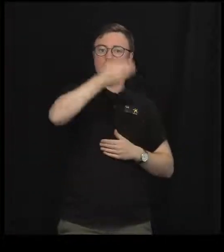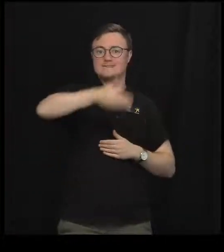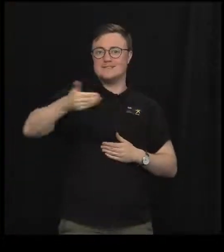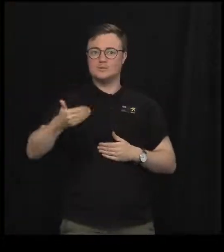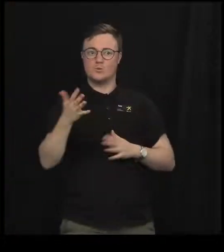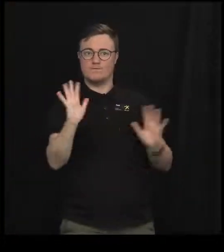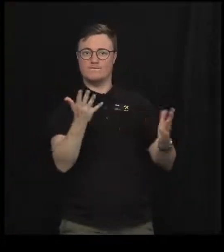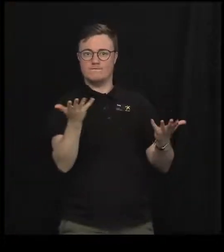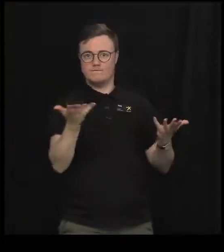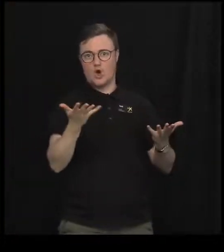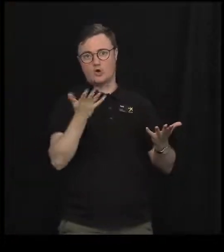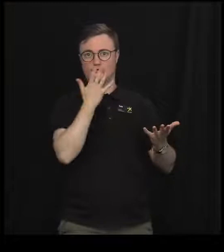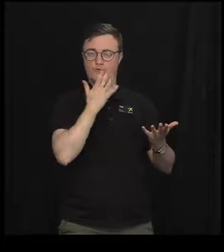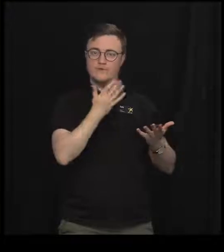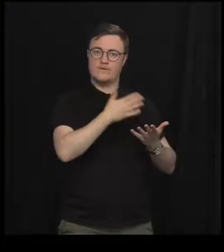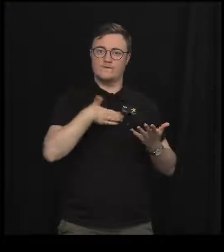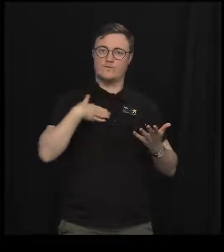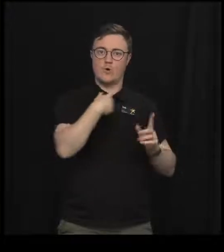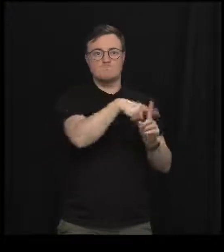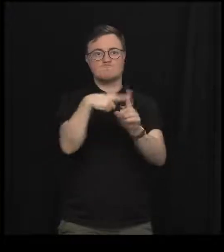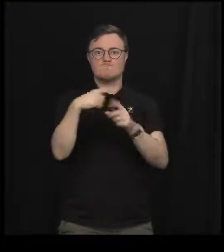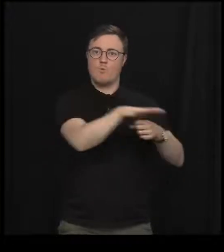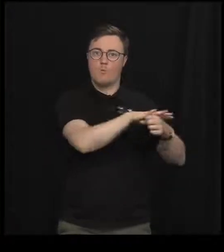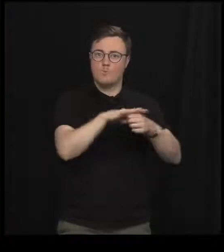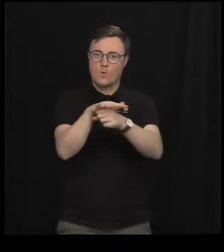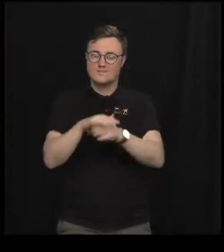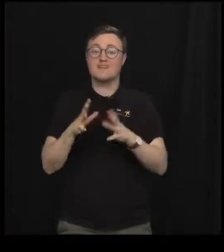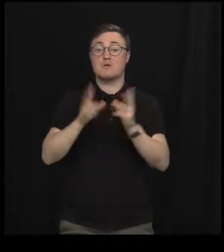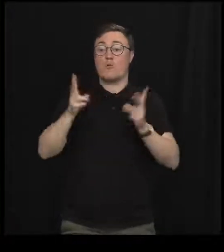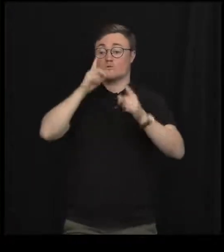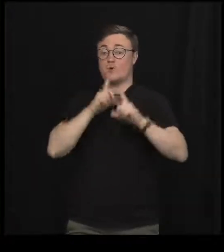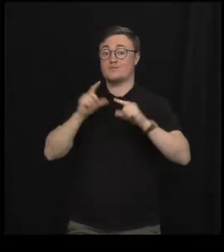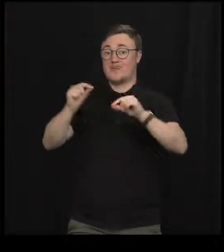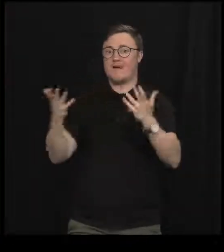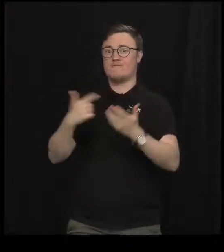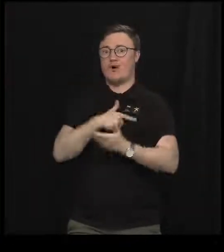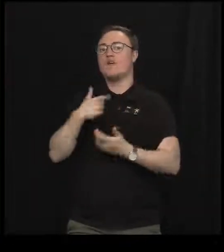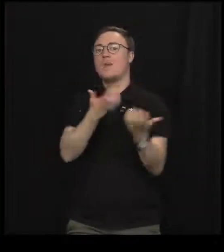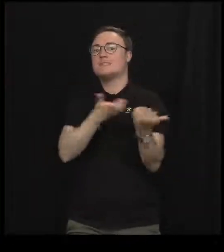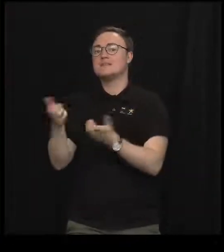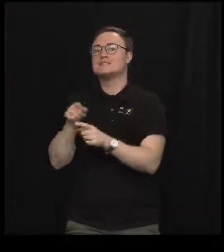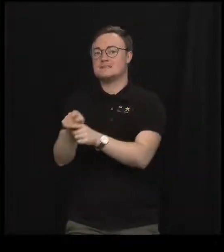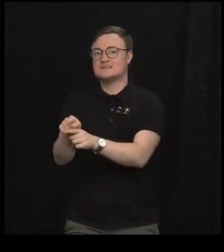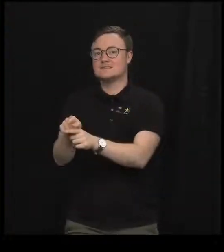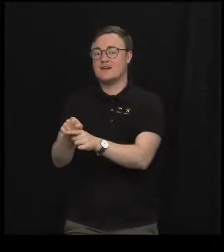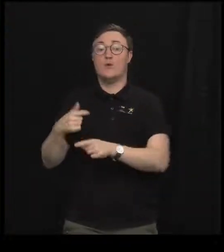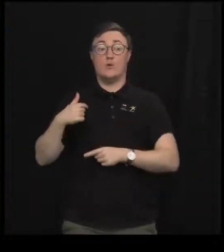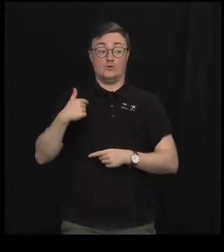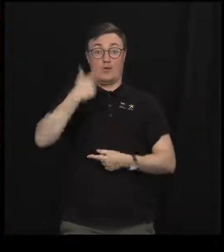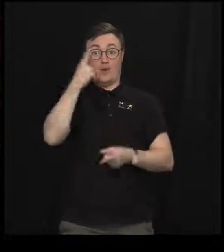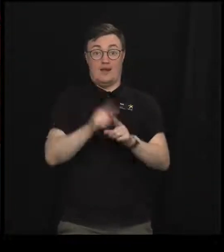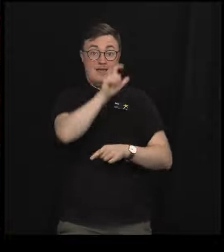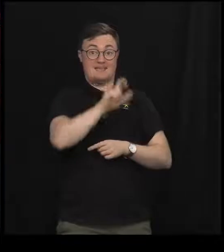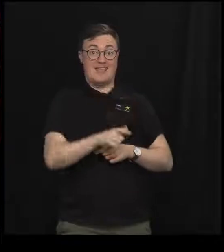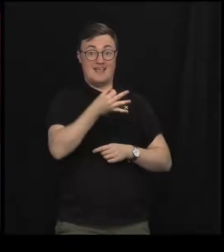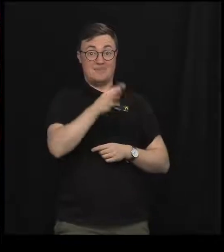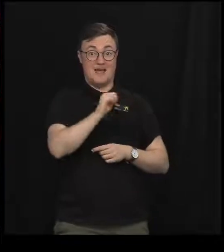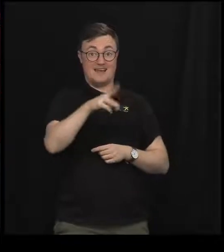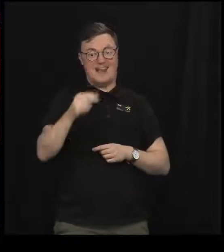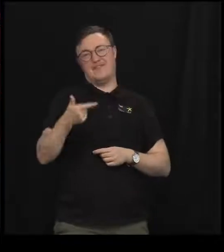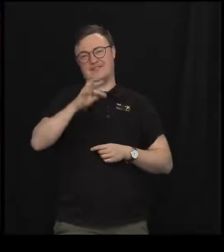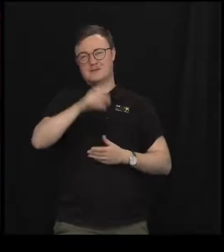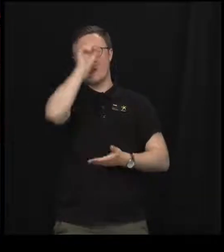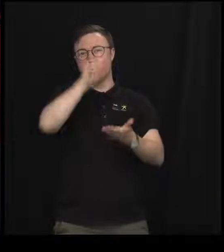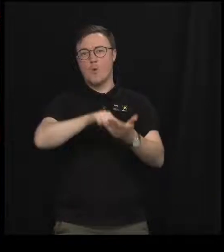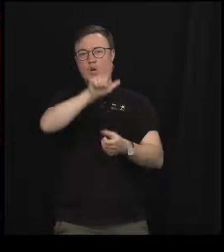at. And find, to your point, Pernilla, those opportunities where we can partner. It's great that we have goal 17 right behind